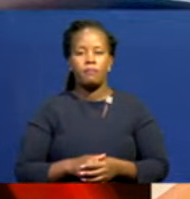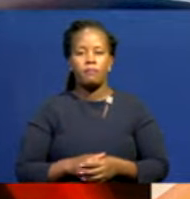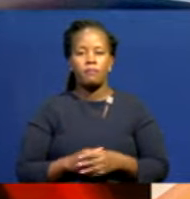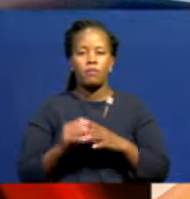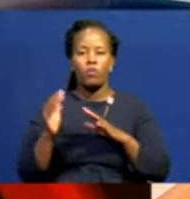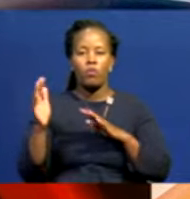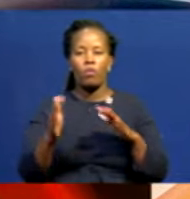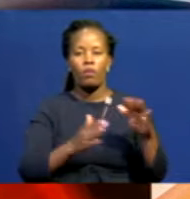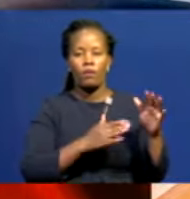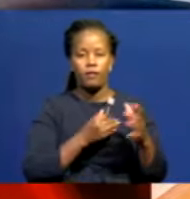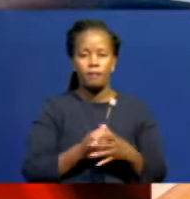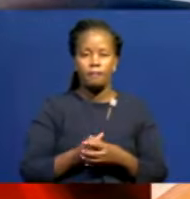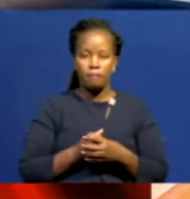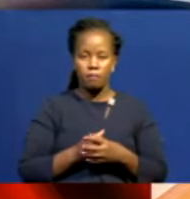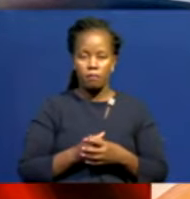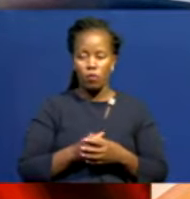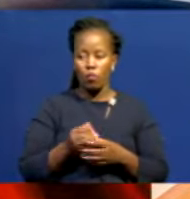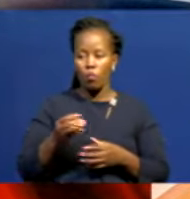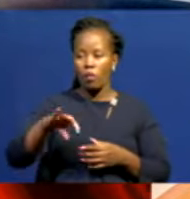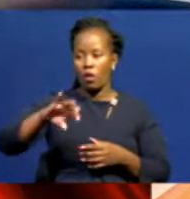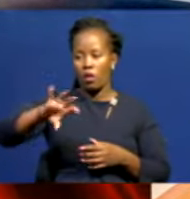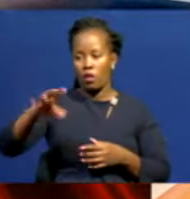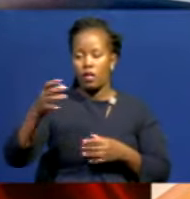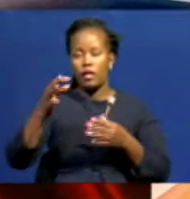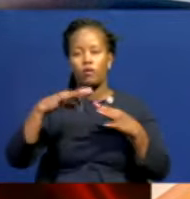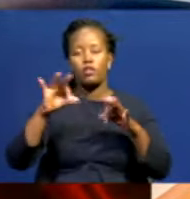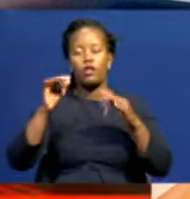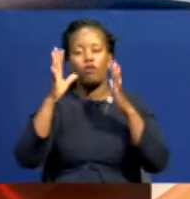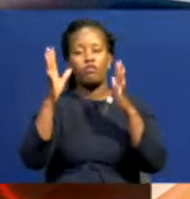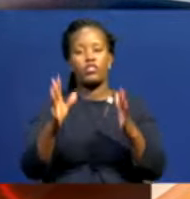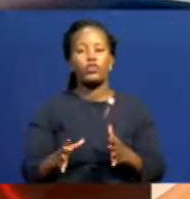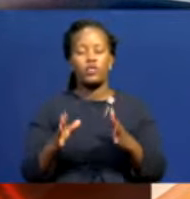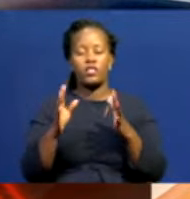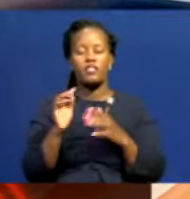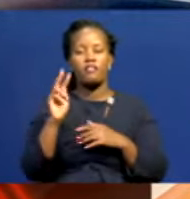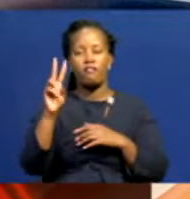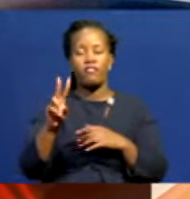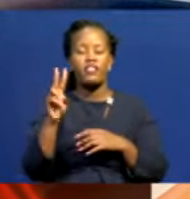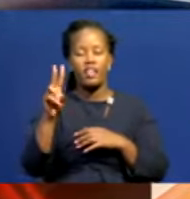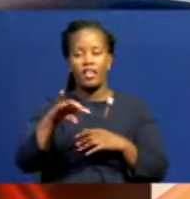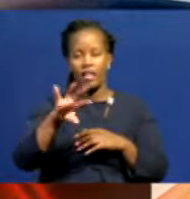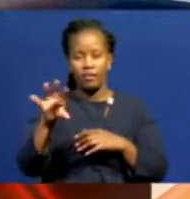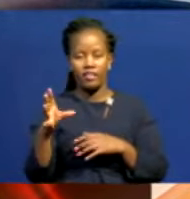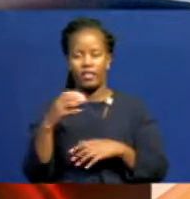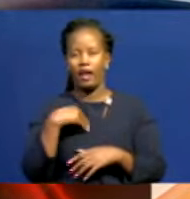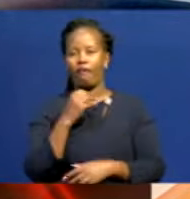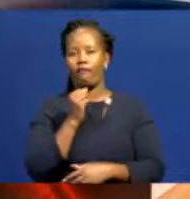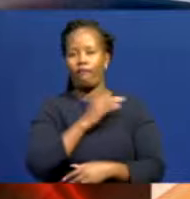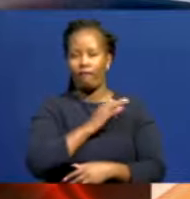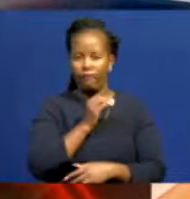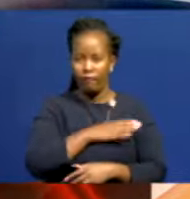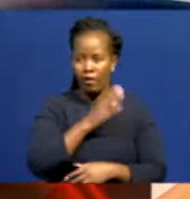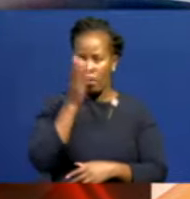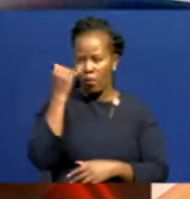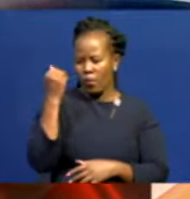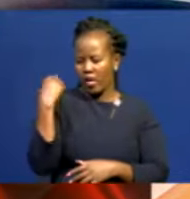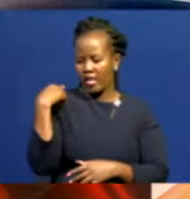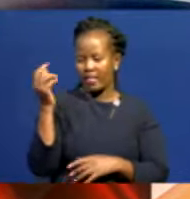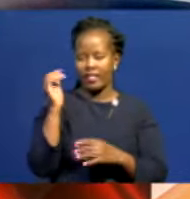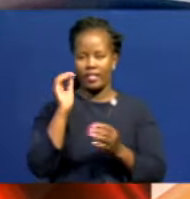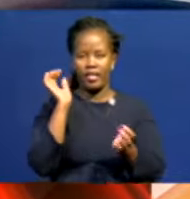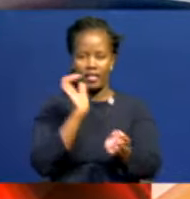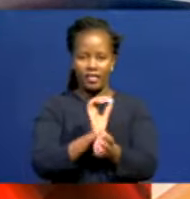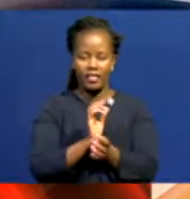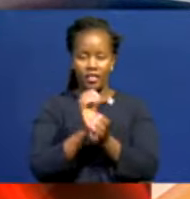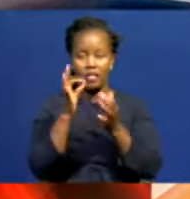In another news, county officials in Vihiga County headquarters are expressing fear following the recent arrest of a senior Vihiga County official